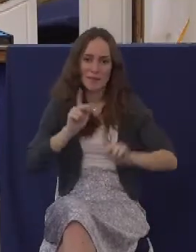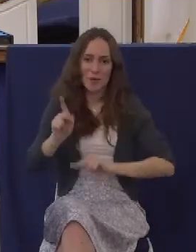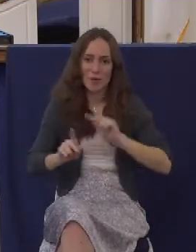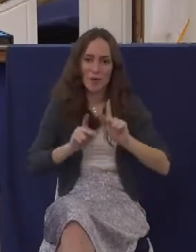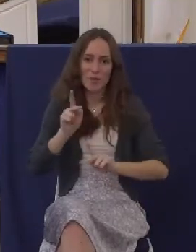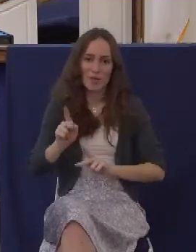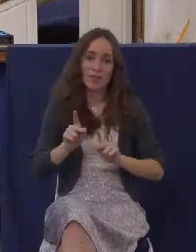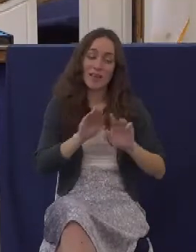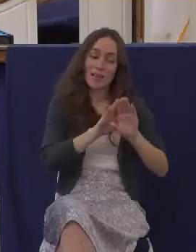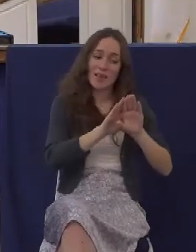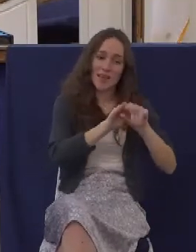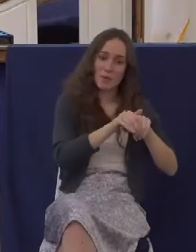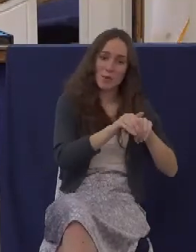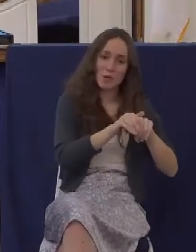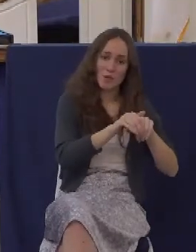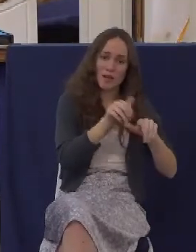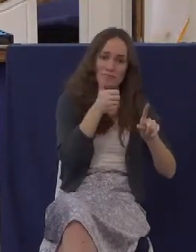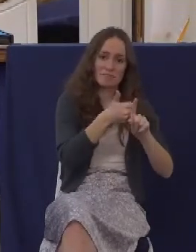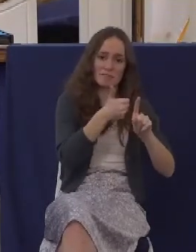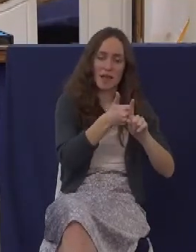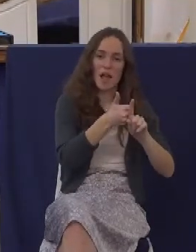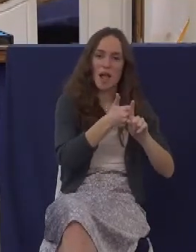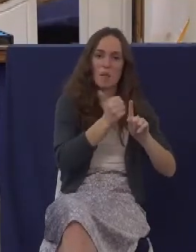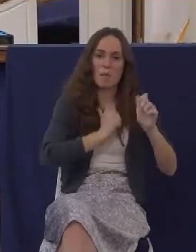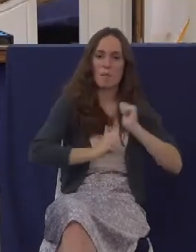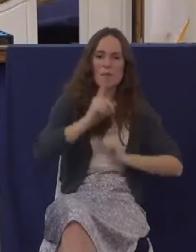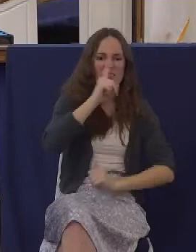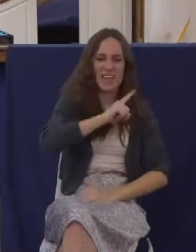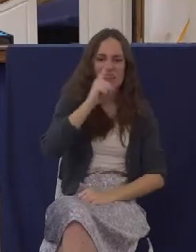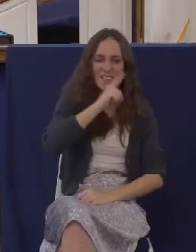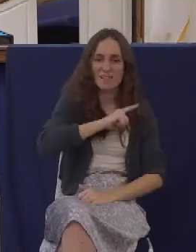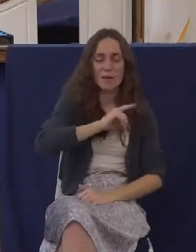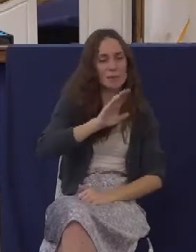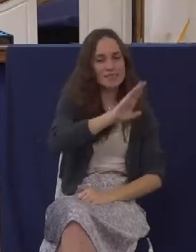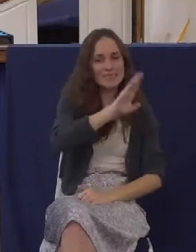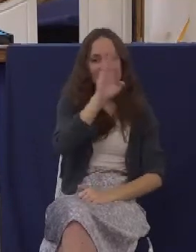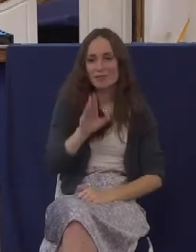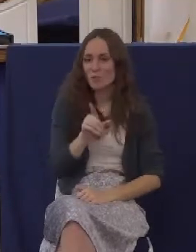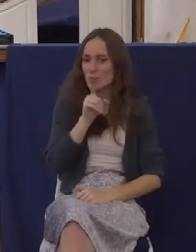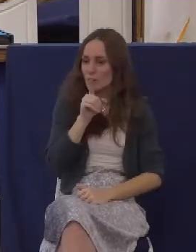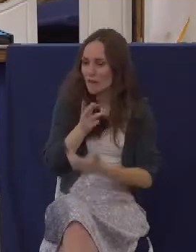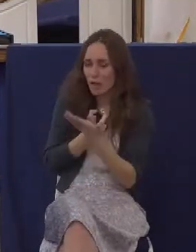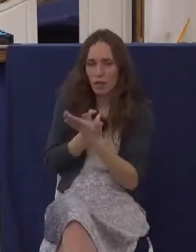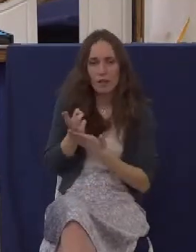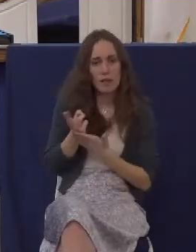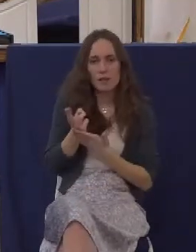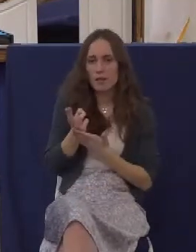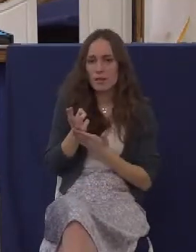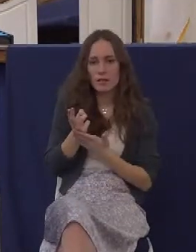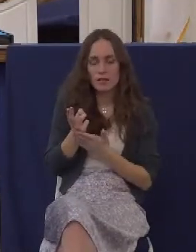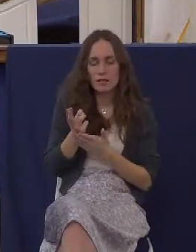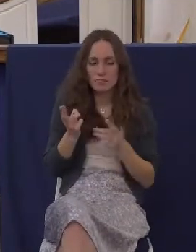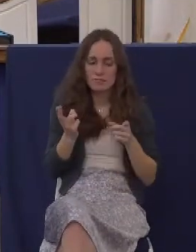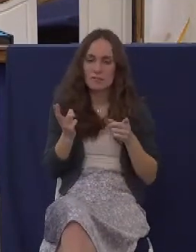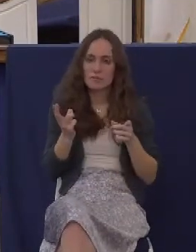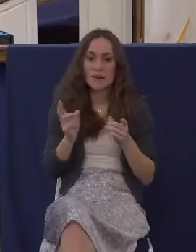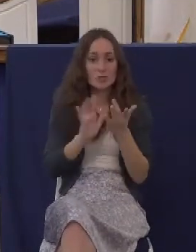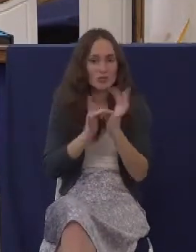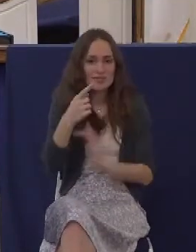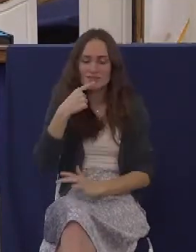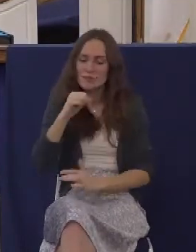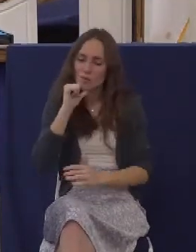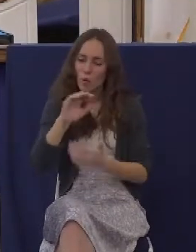be what he pretends to be. He preaches by the yard, he practices by the inch. Jesus said, don't be like